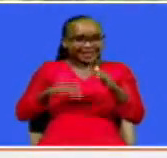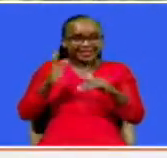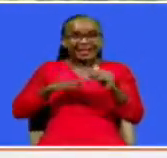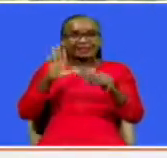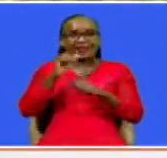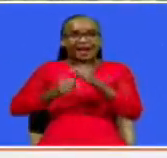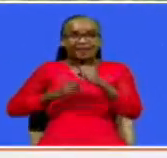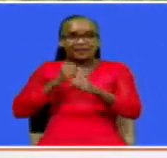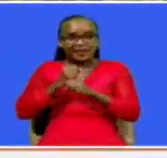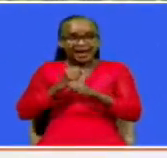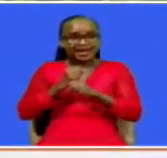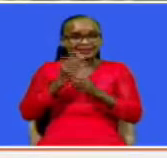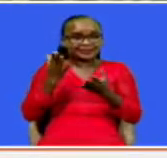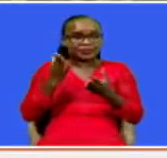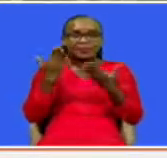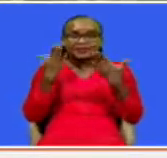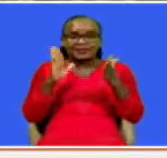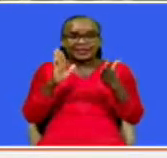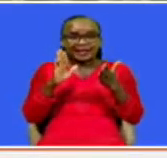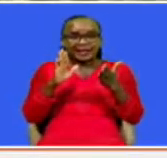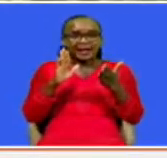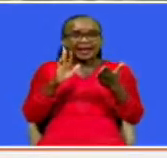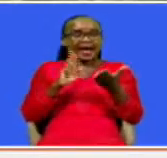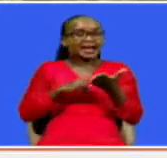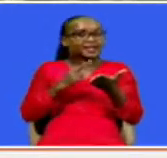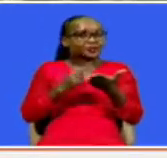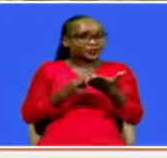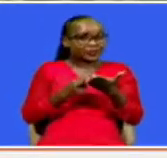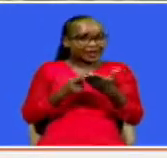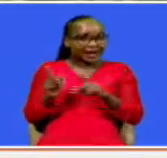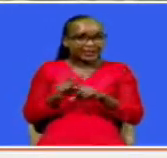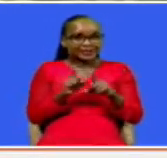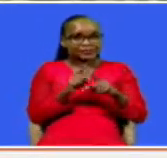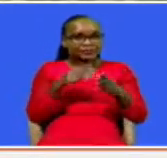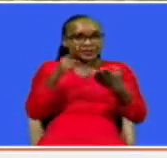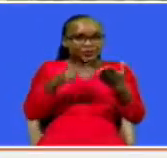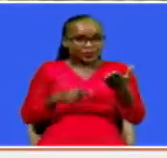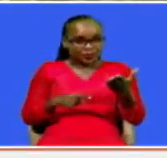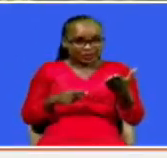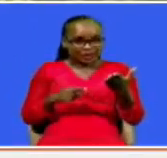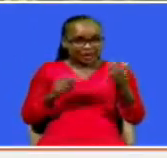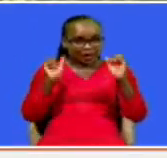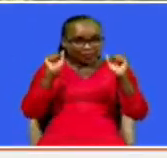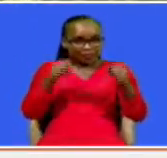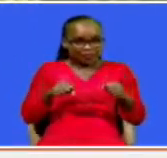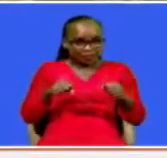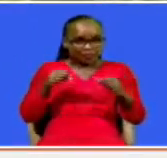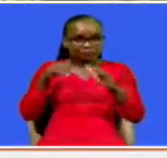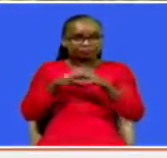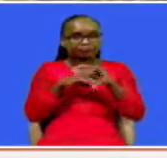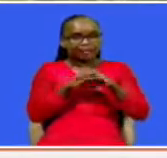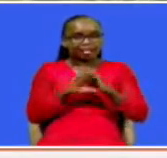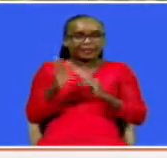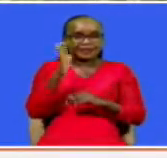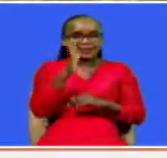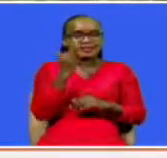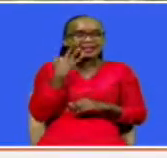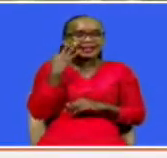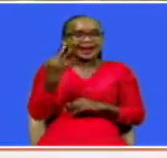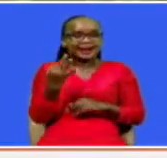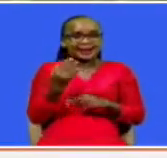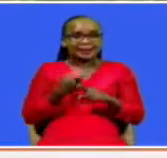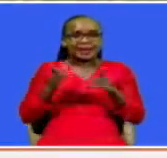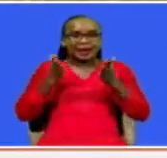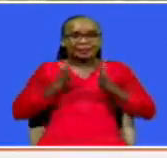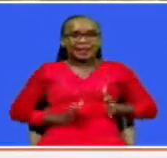Hii source ya mararifa hii hata tunasimama hapo. Hapo ni kasehemu kidogo itaweza pandwa hata miti 300, lakini